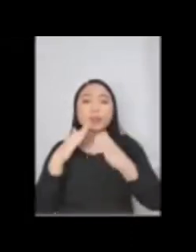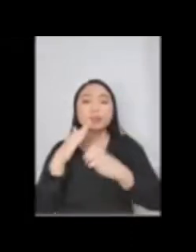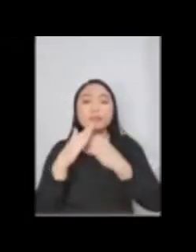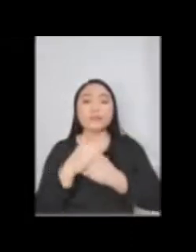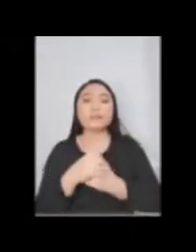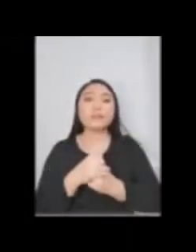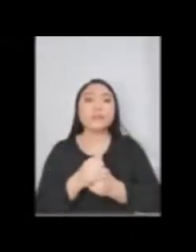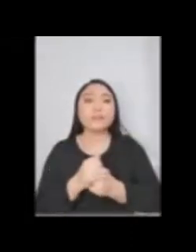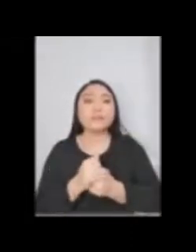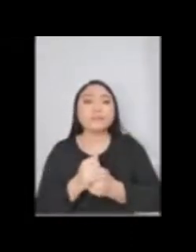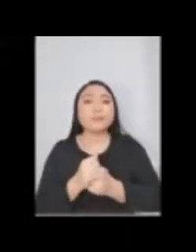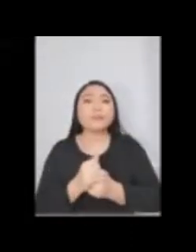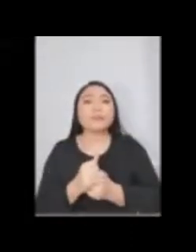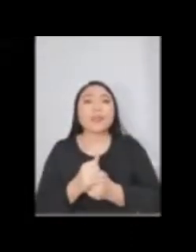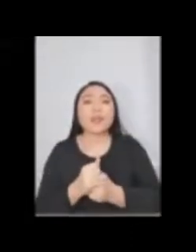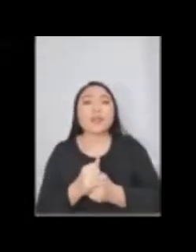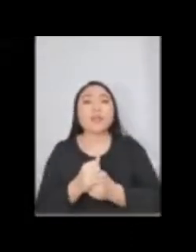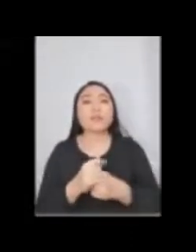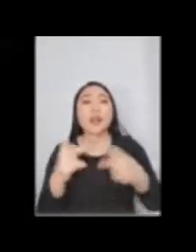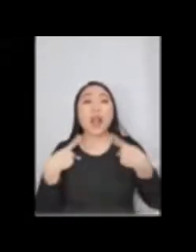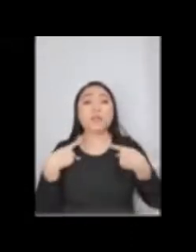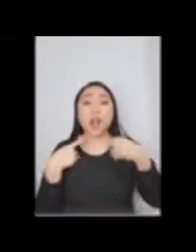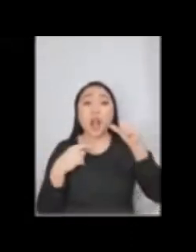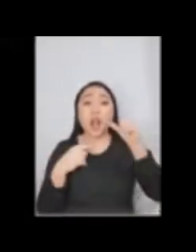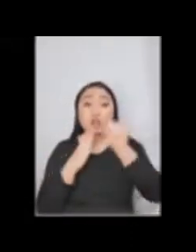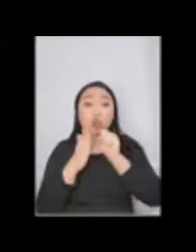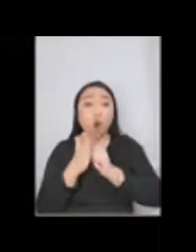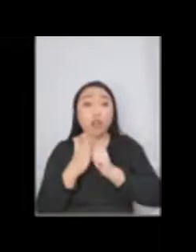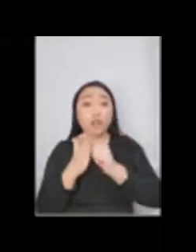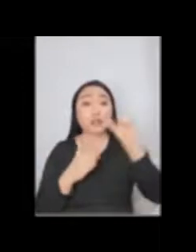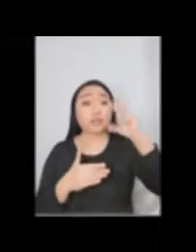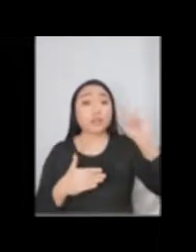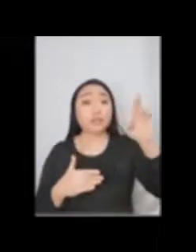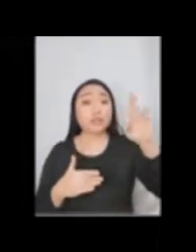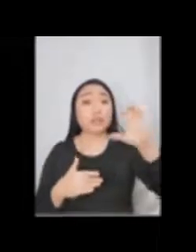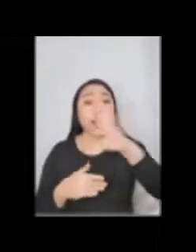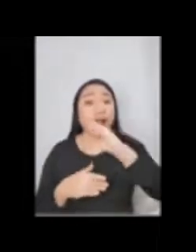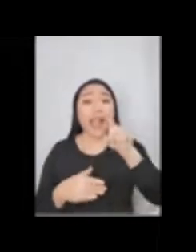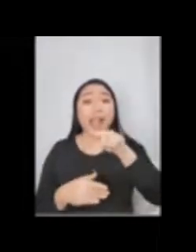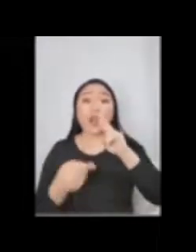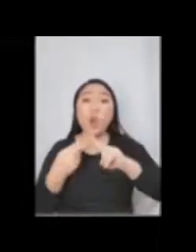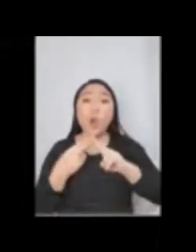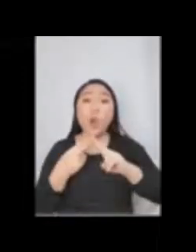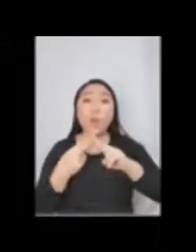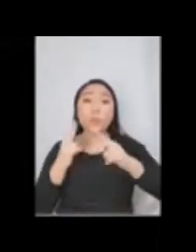of a surface covered by a figure? So,